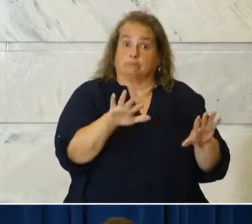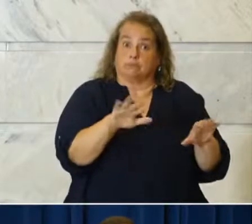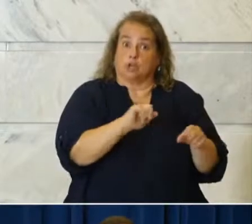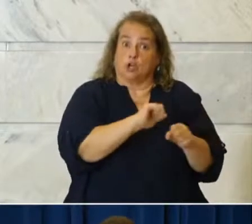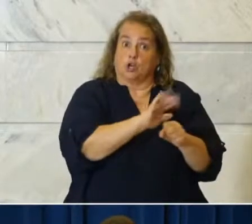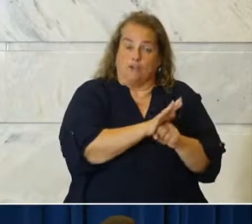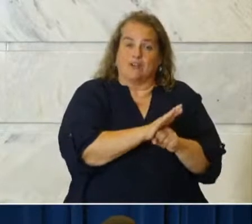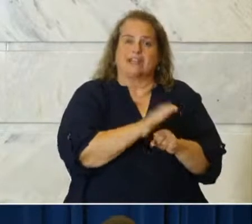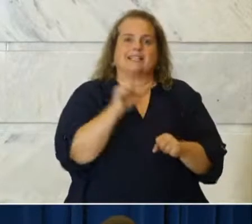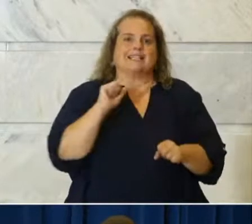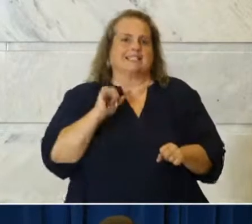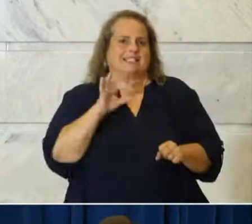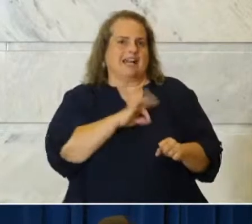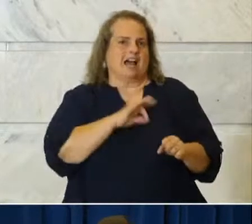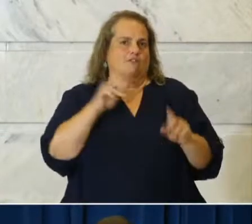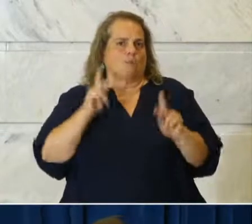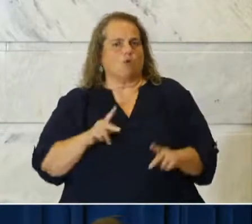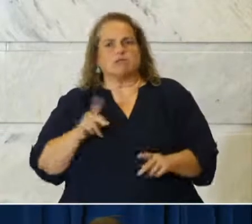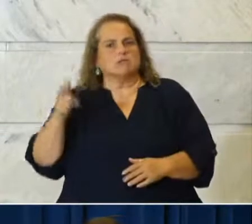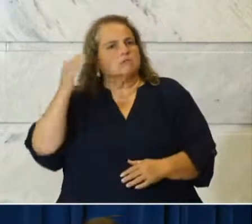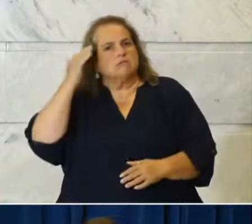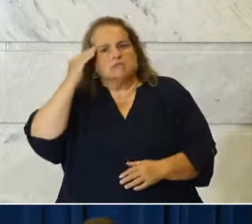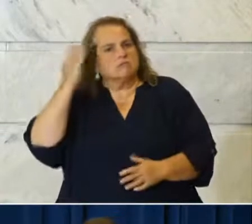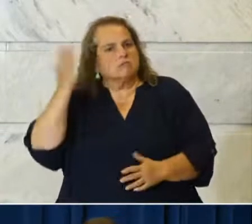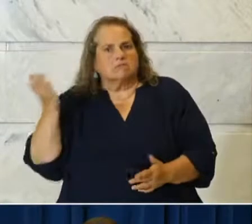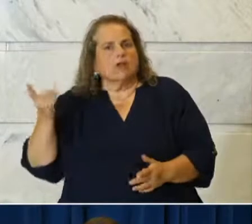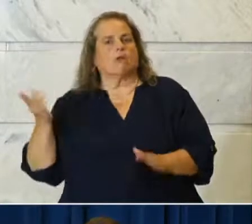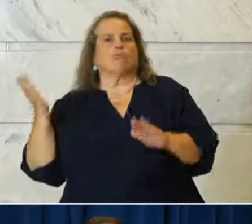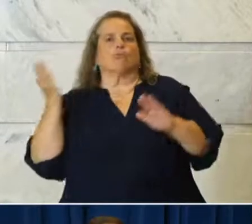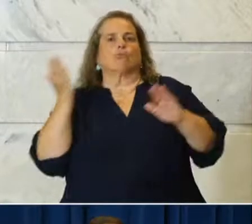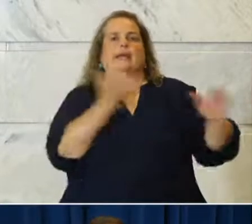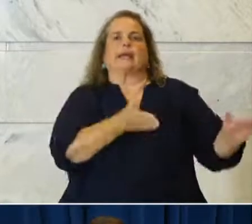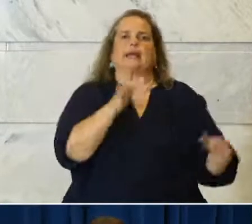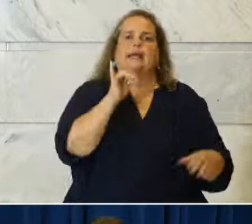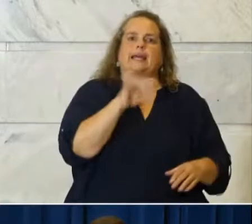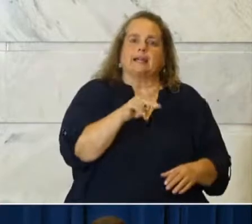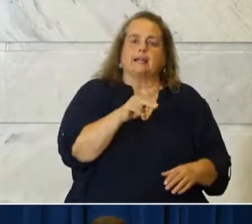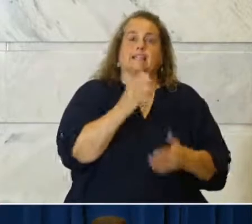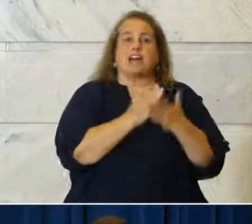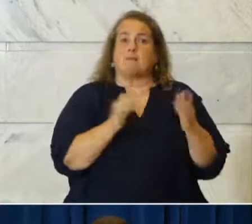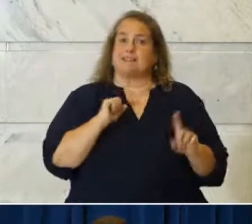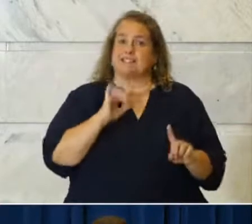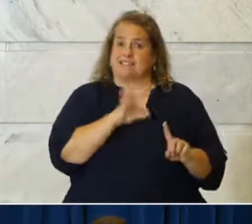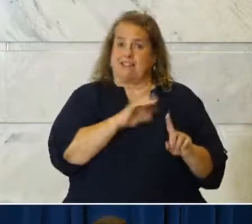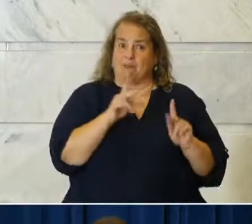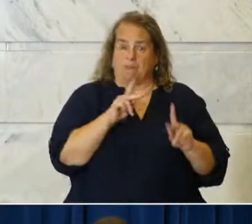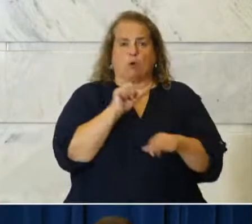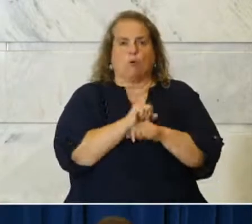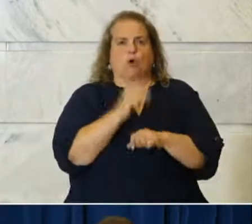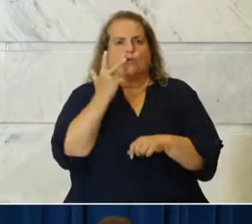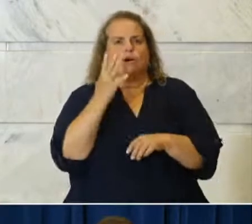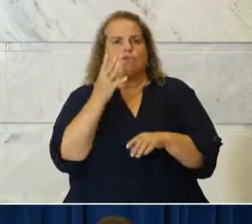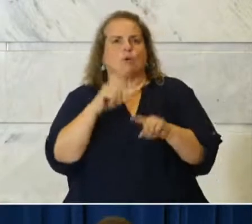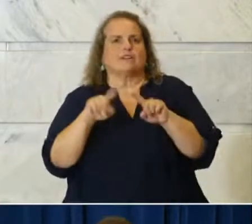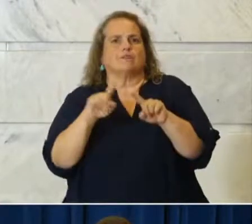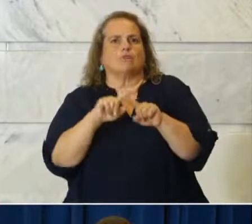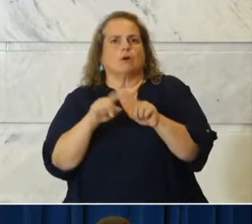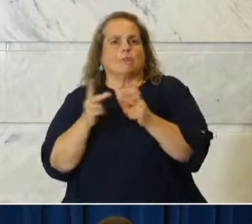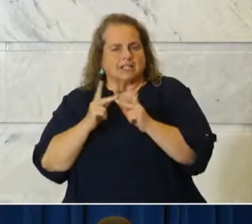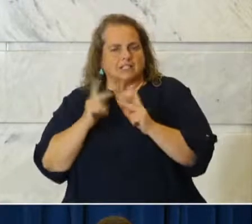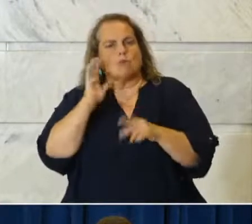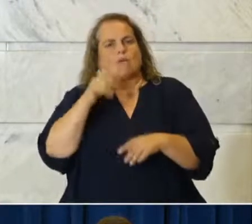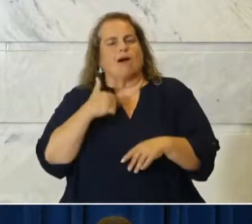staff member that unknowingly brings it in. And some of these staff members work at 3 or 4 different facilities. So we're going to have a regular